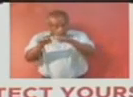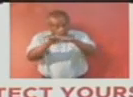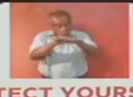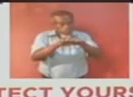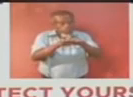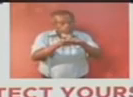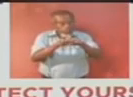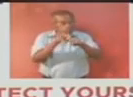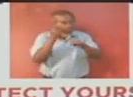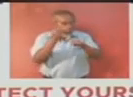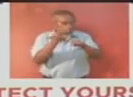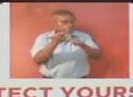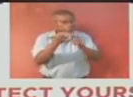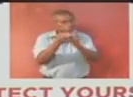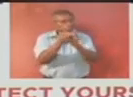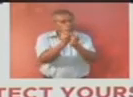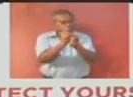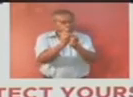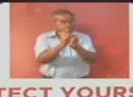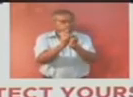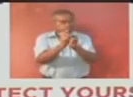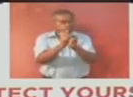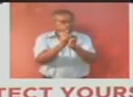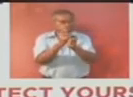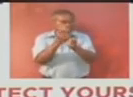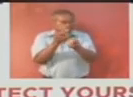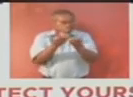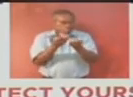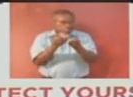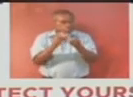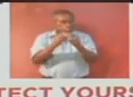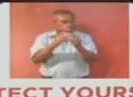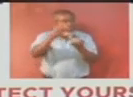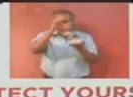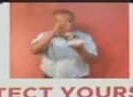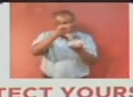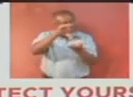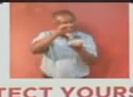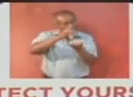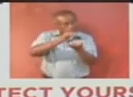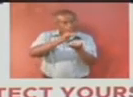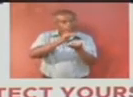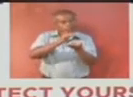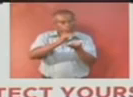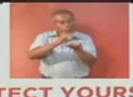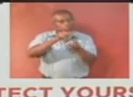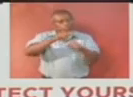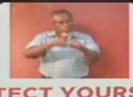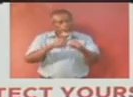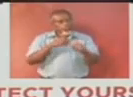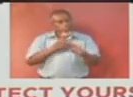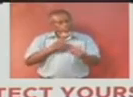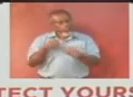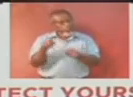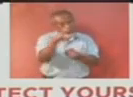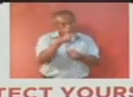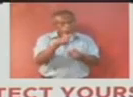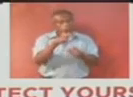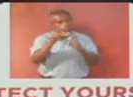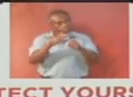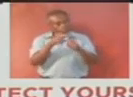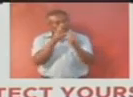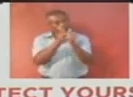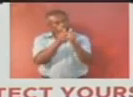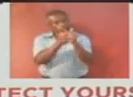system before the numbers start to come down. So again, this emphasizes the need for adherence to the public health measures,